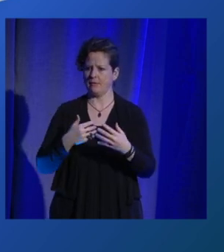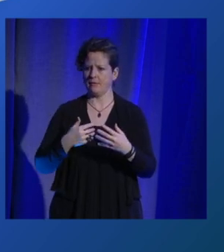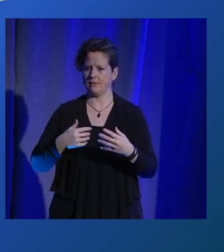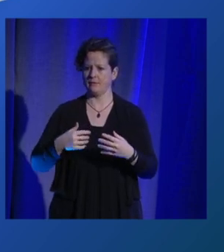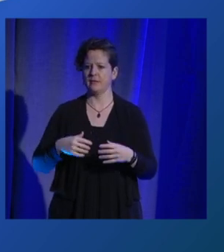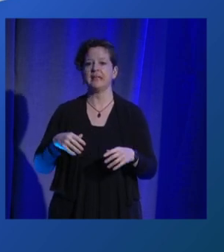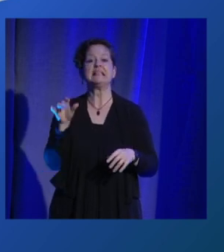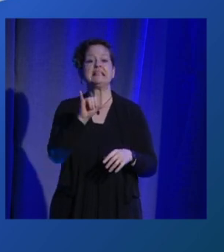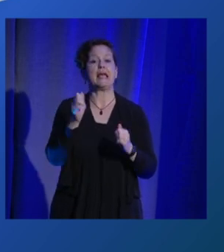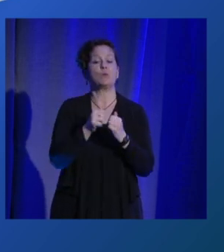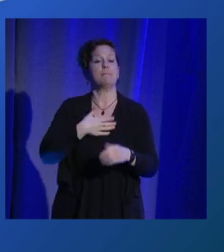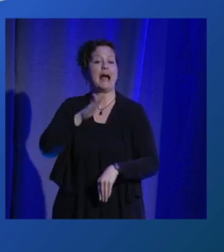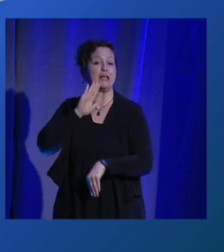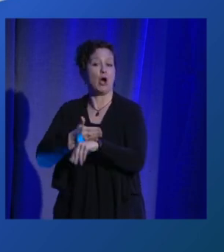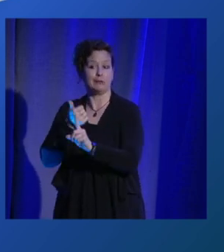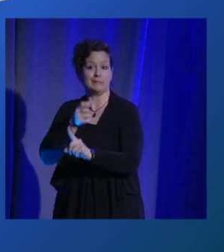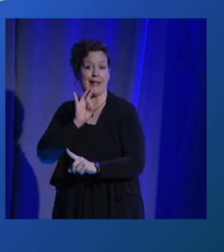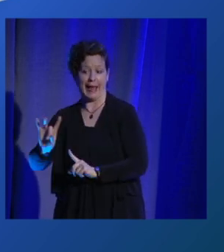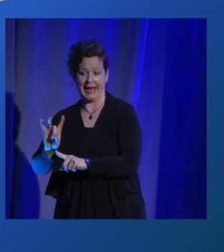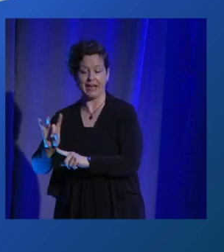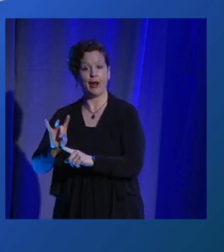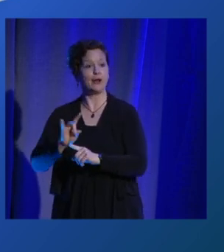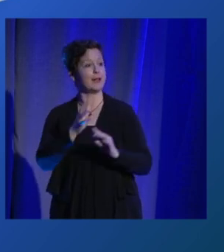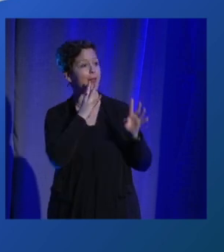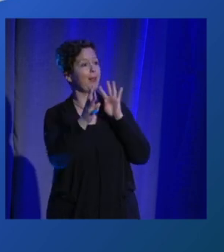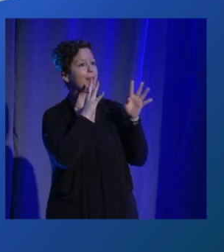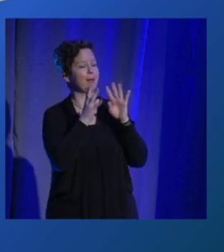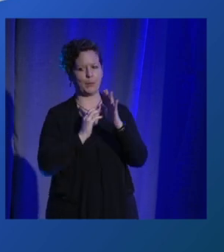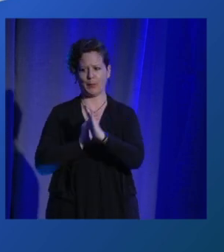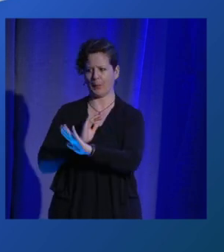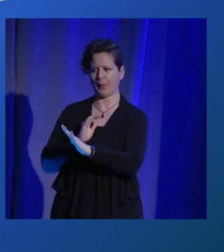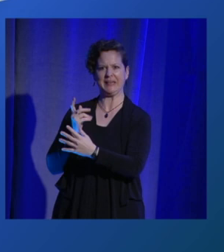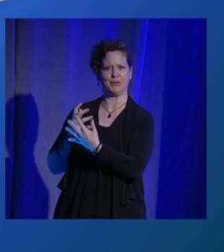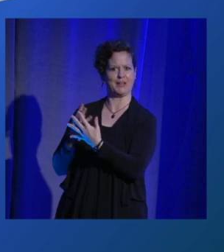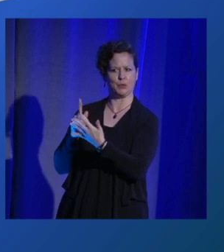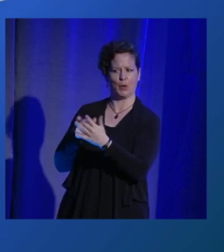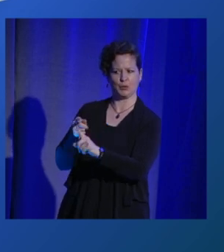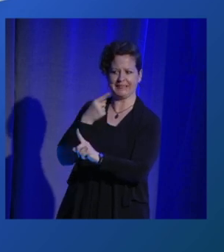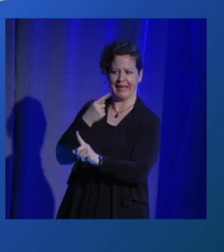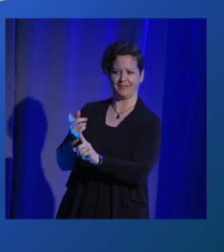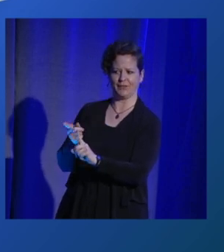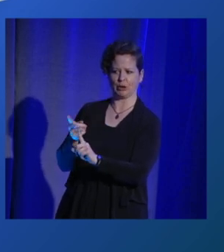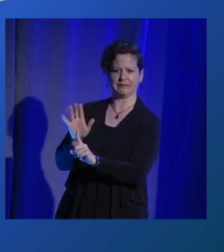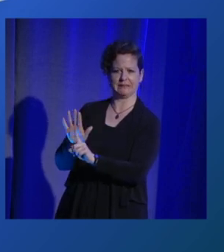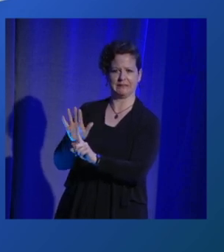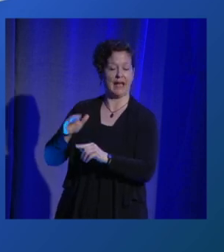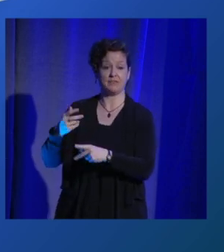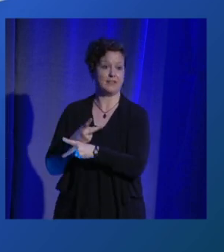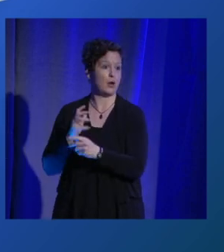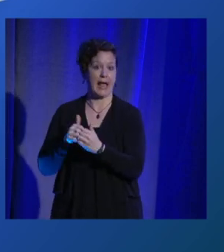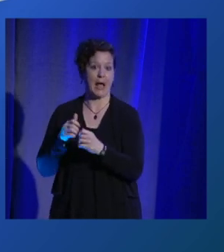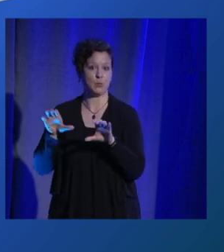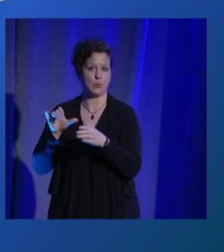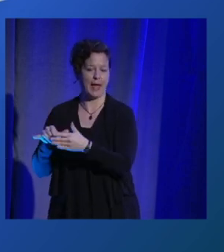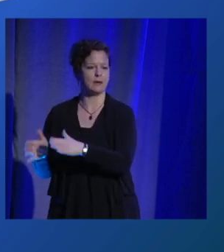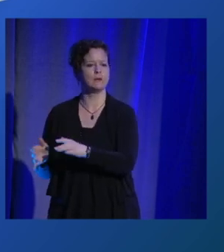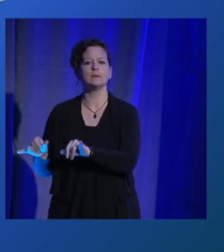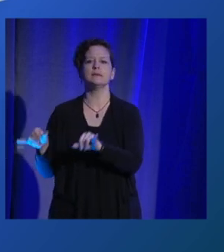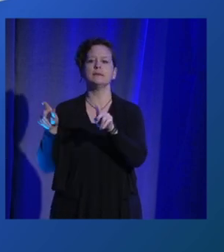yet but if we can invest in the fil in that filter to say this is speculation